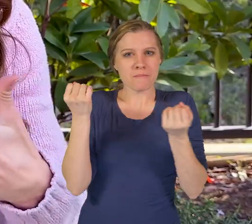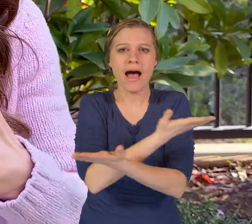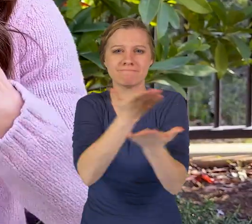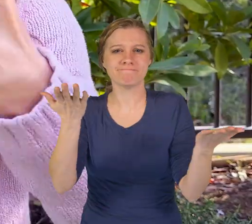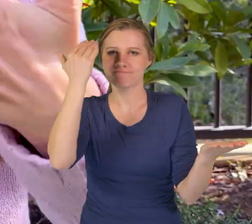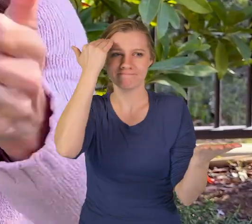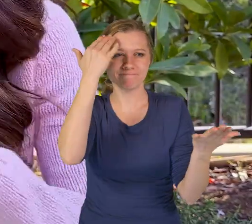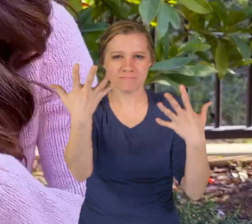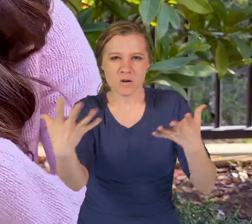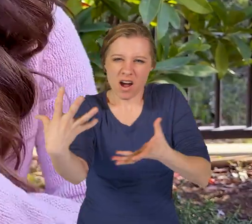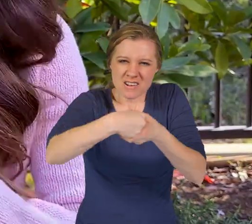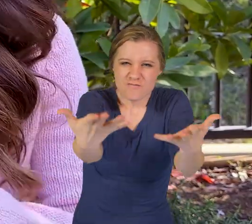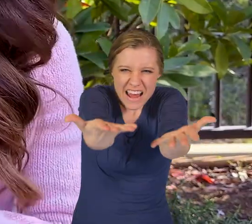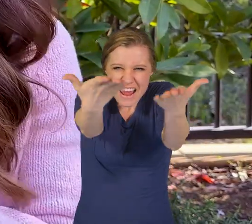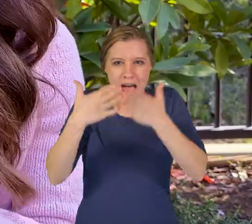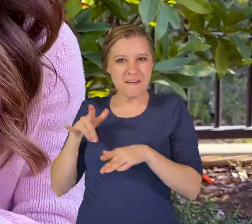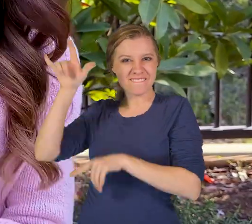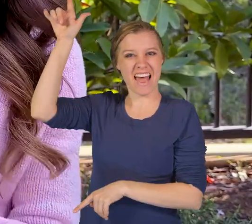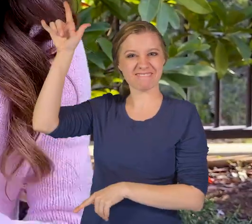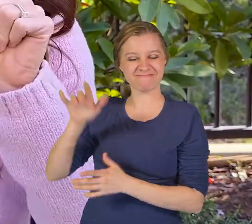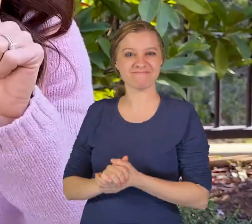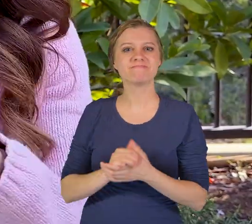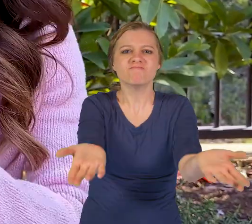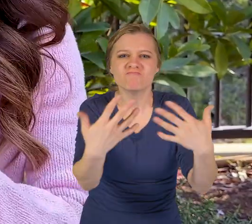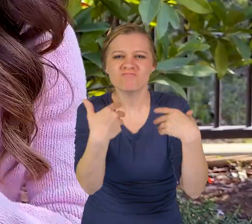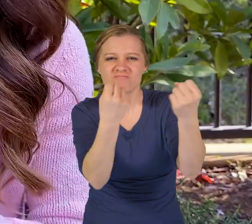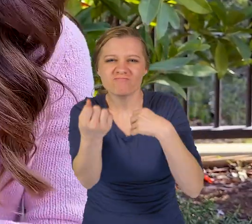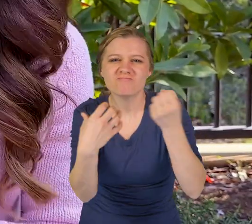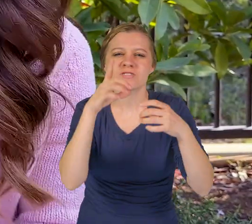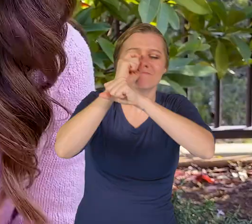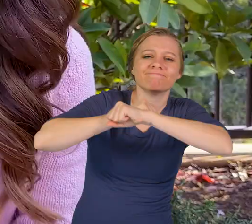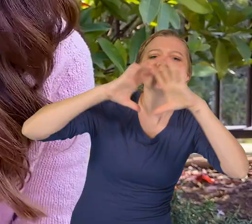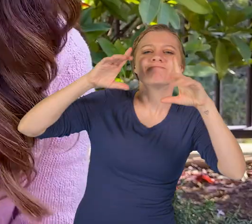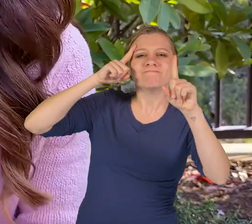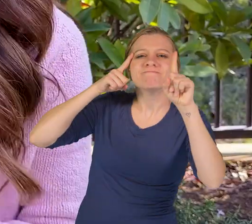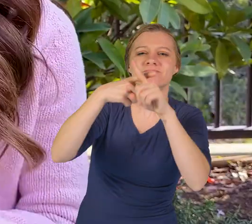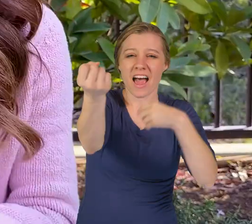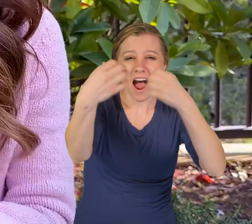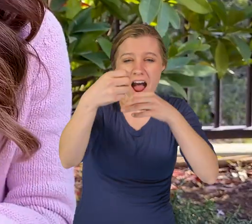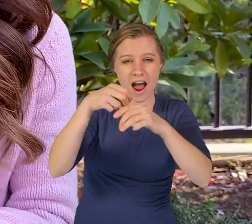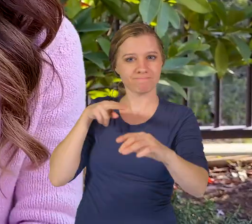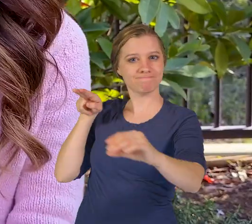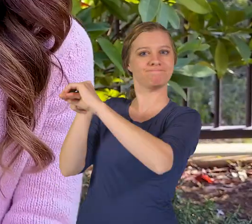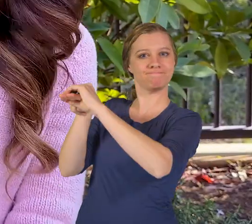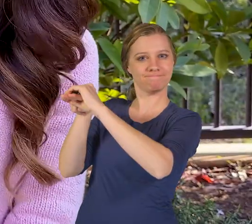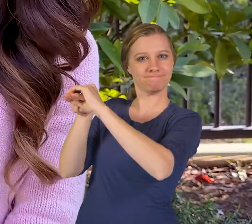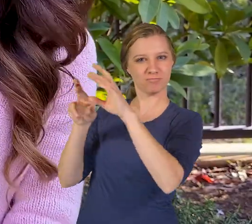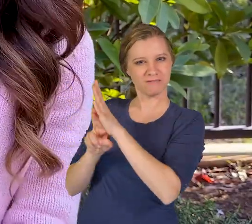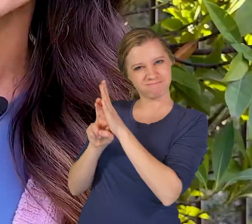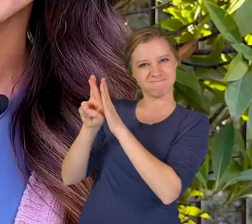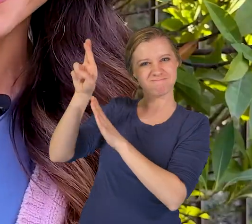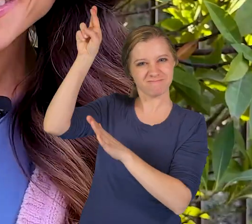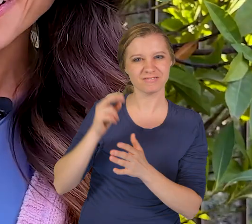to bring as many of you all on my flight as possible. And so I asked you to send me your dreams, and I put them